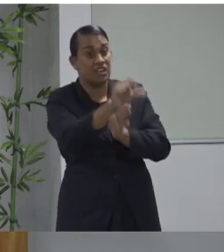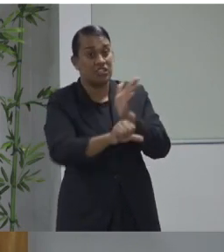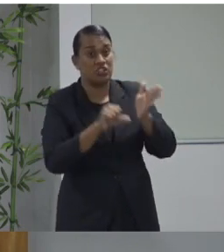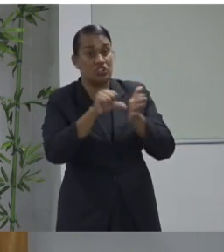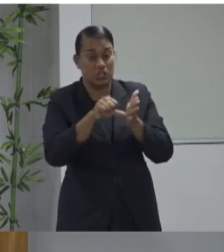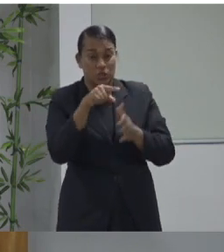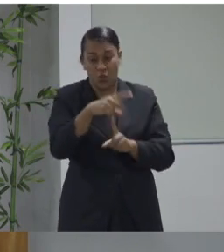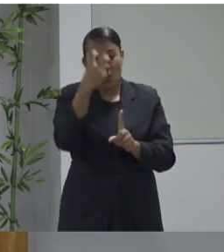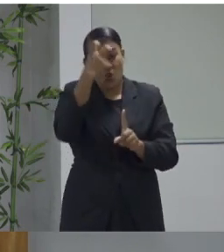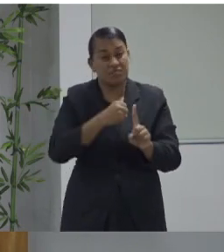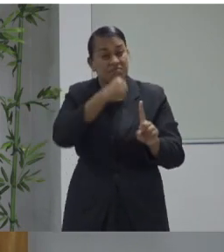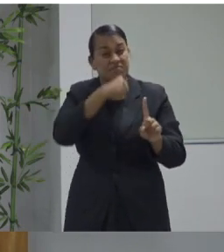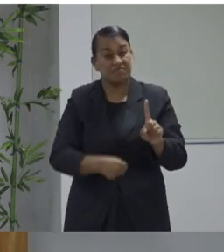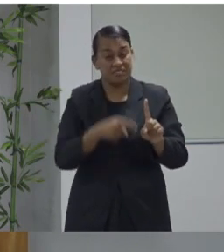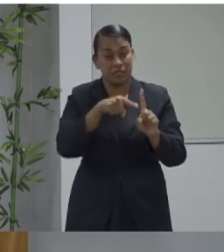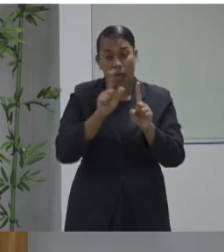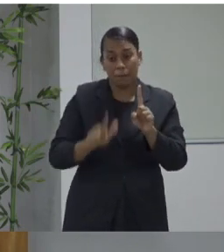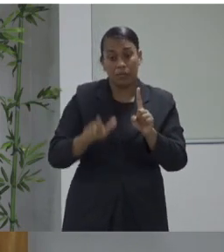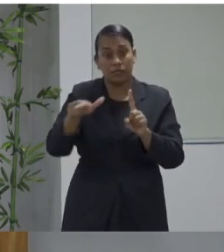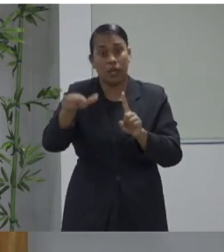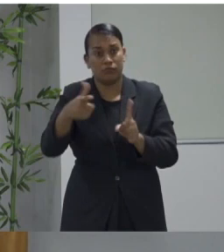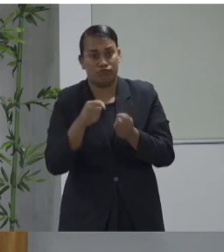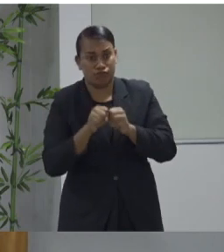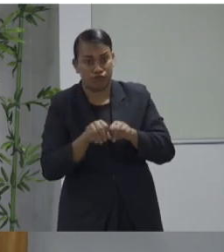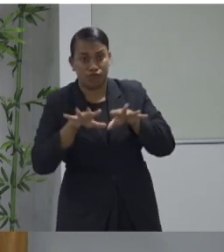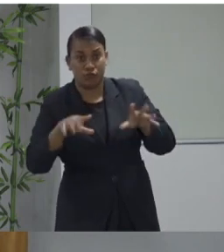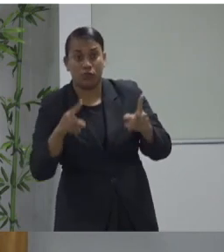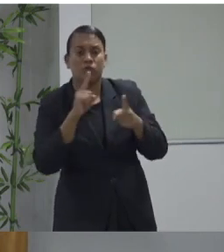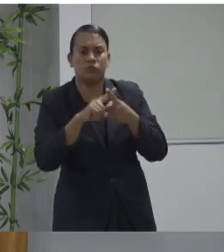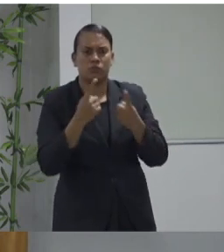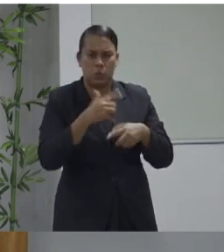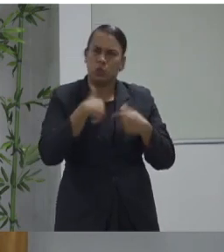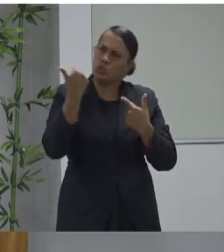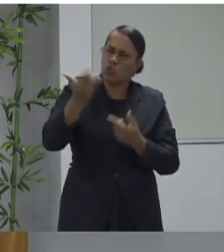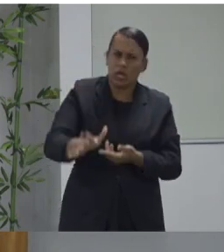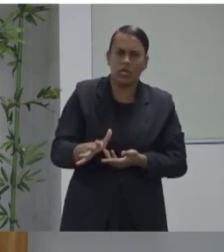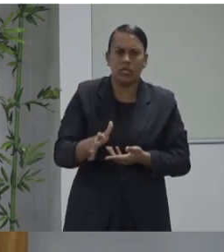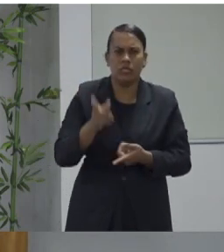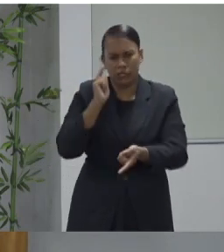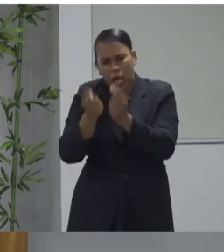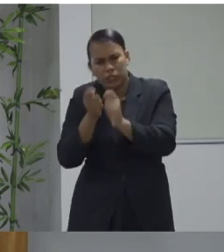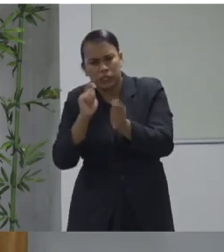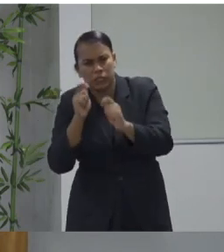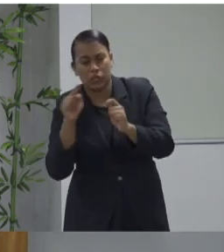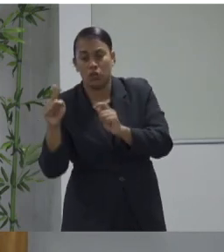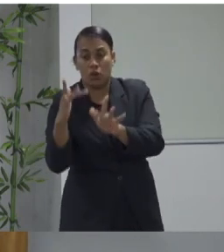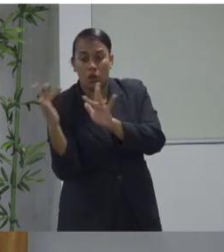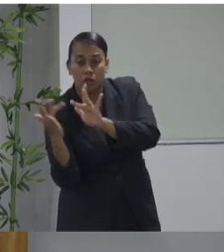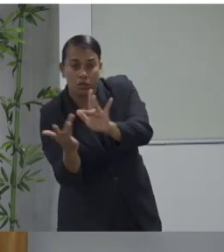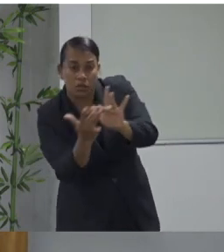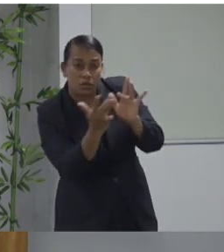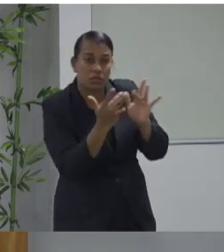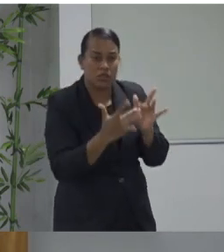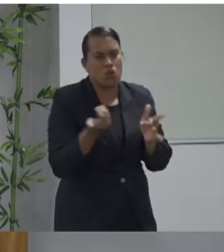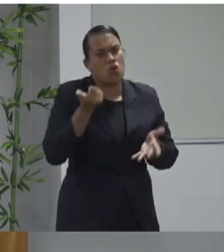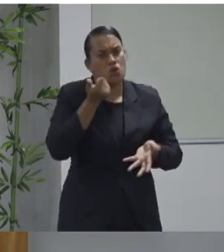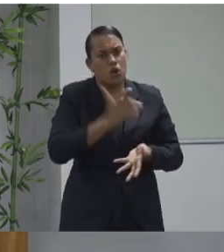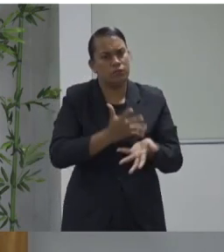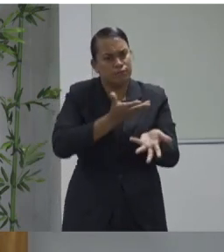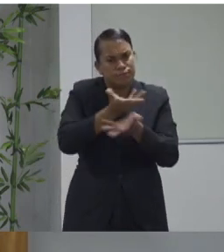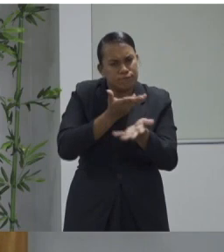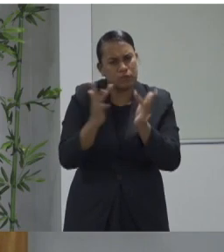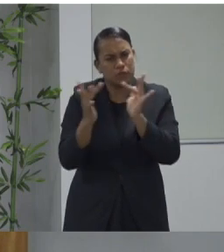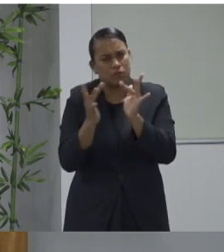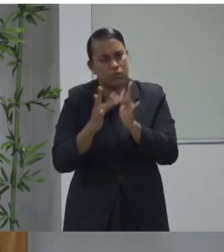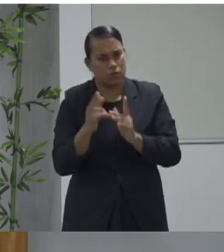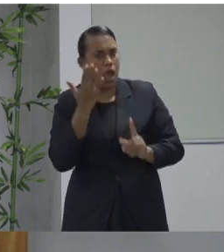to, we have at the moment probably gone through maybe 80% of all the contacts. As you were aware that he was traveling.